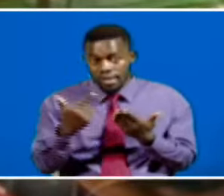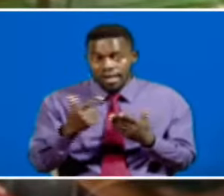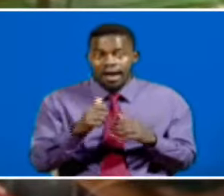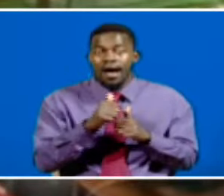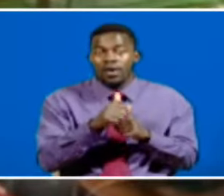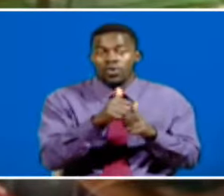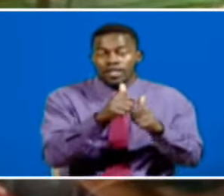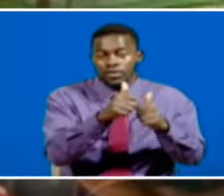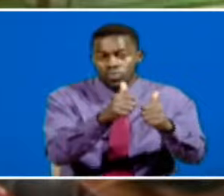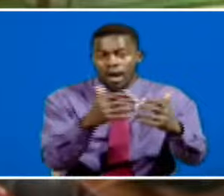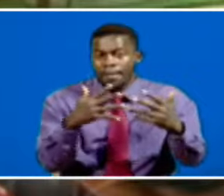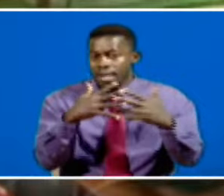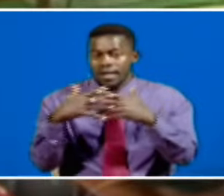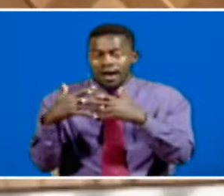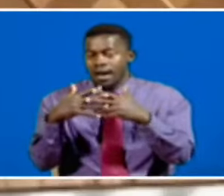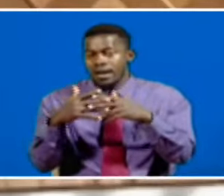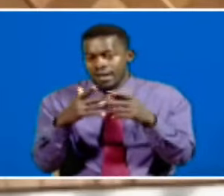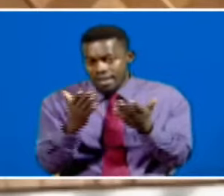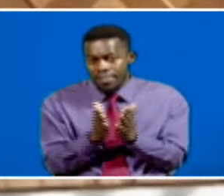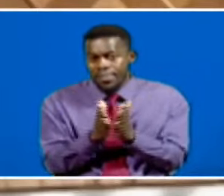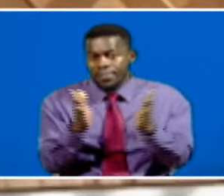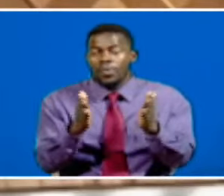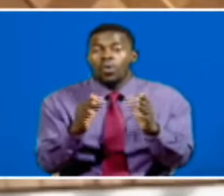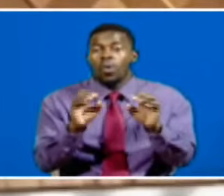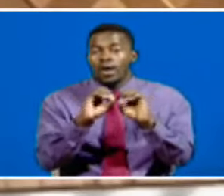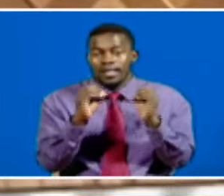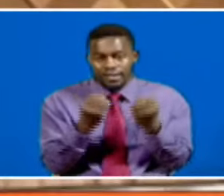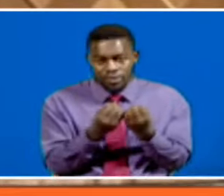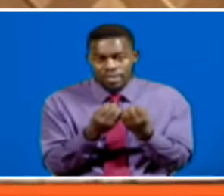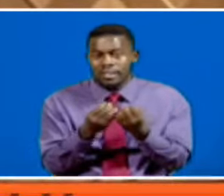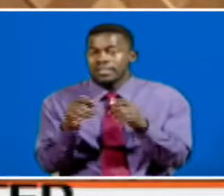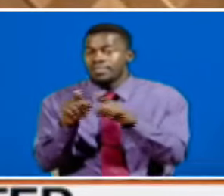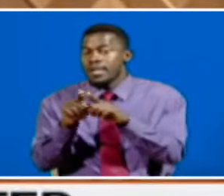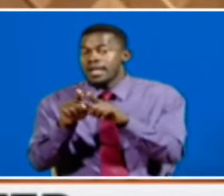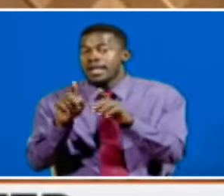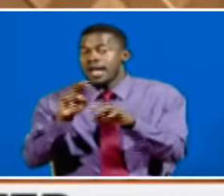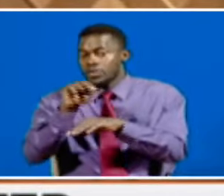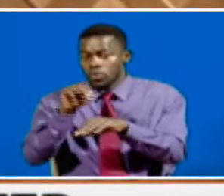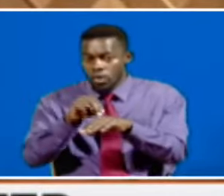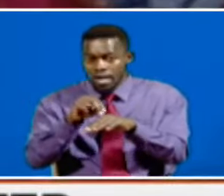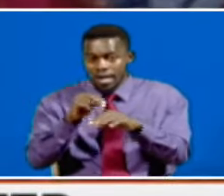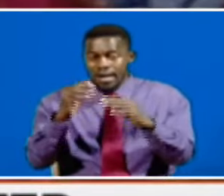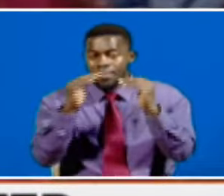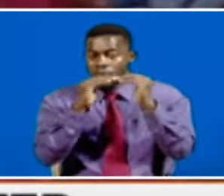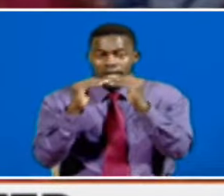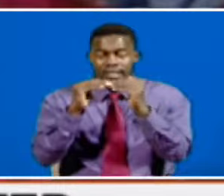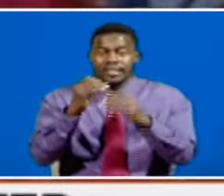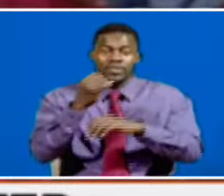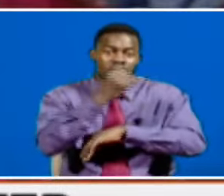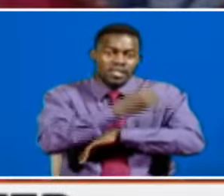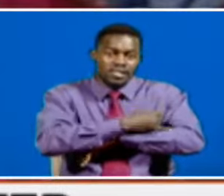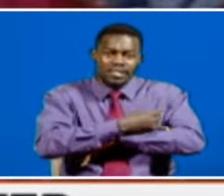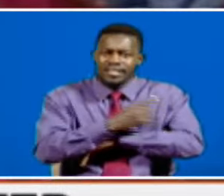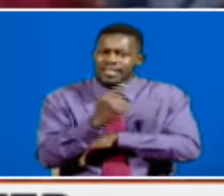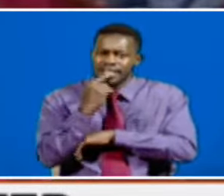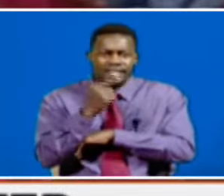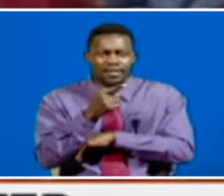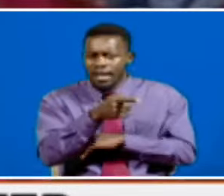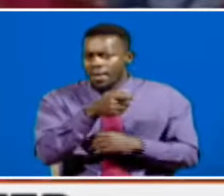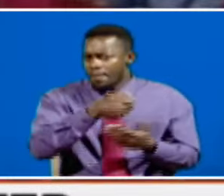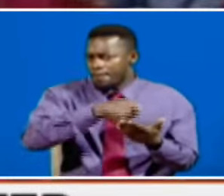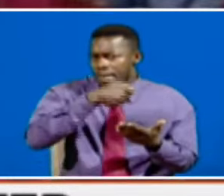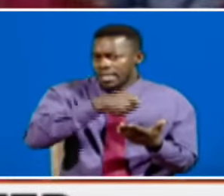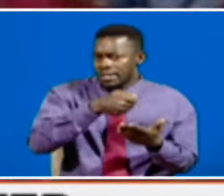Civil Society Organization, the National Democratic Institute, the document is long on promise and short